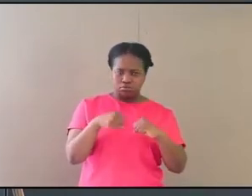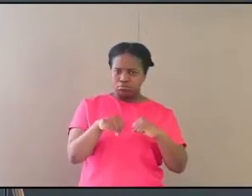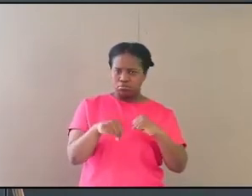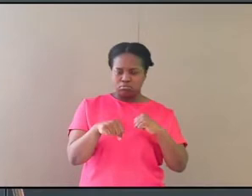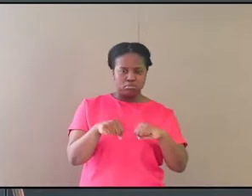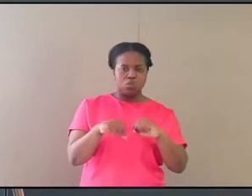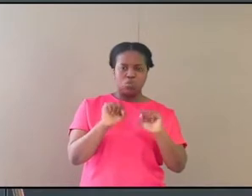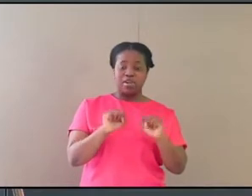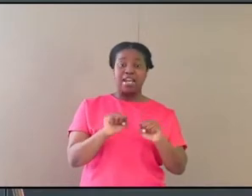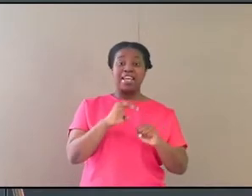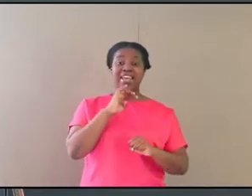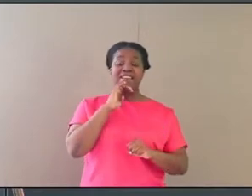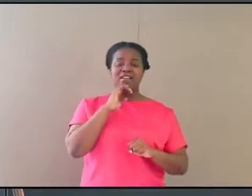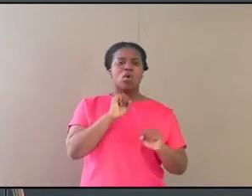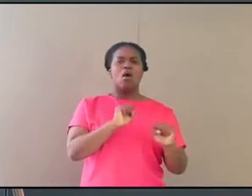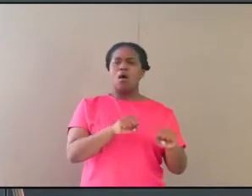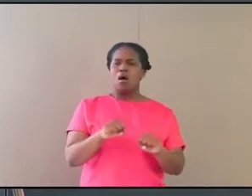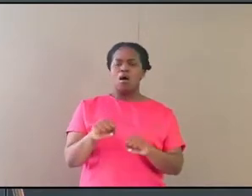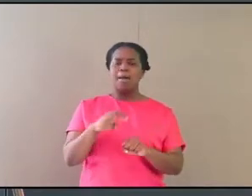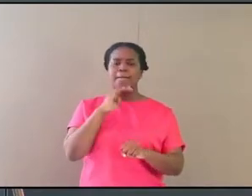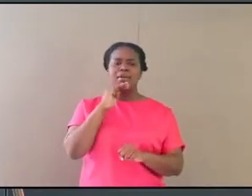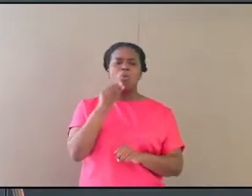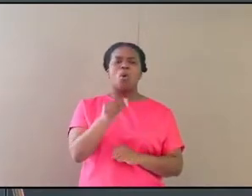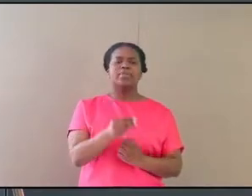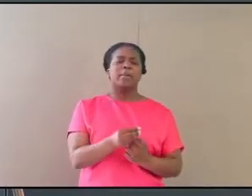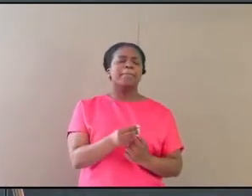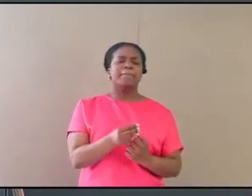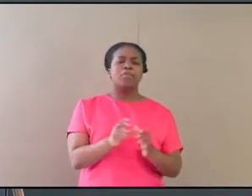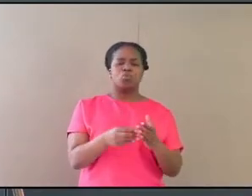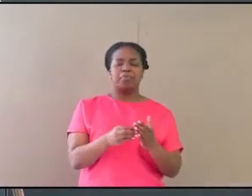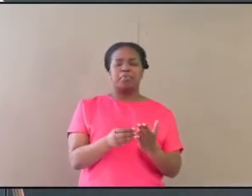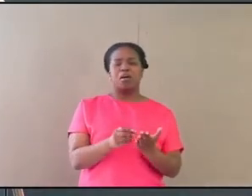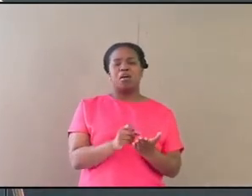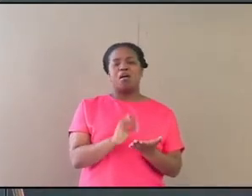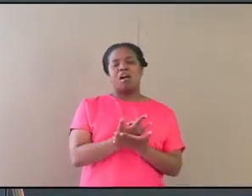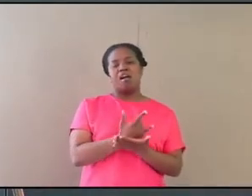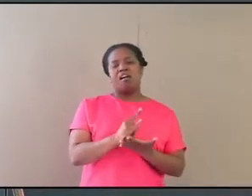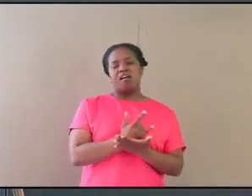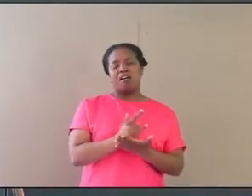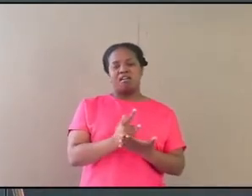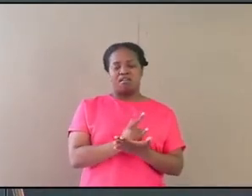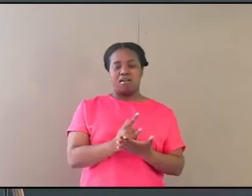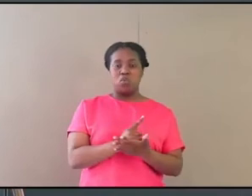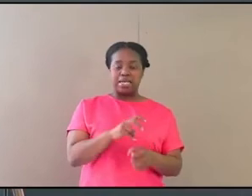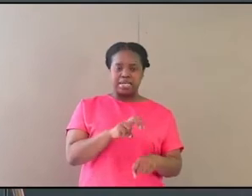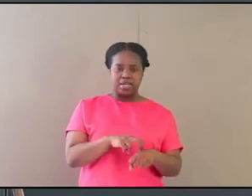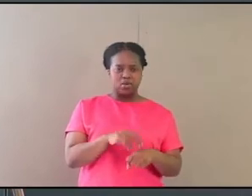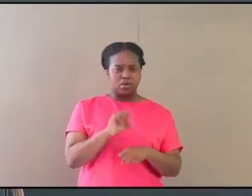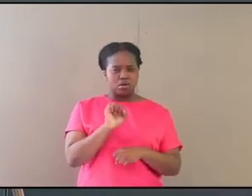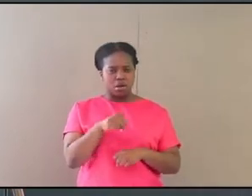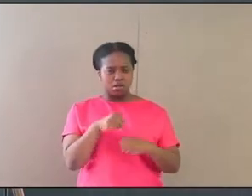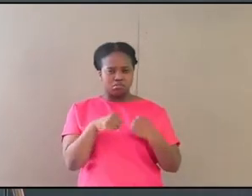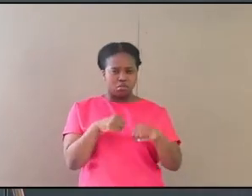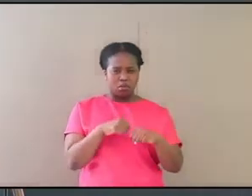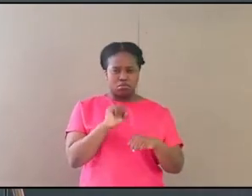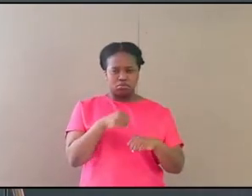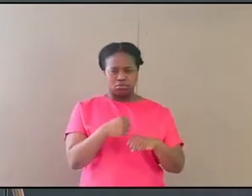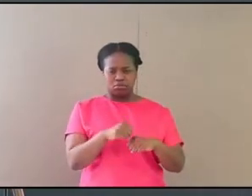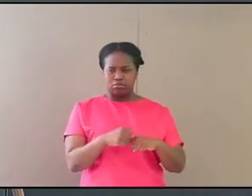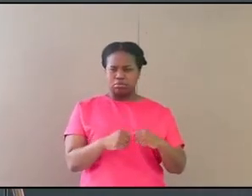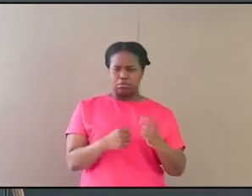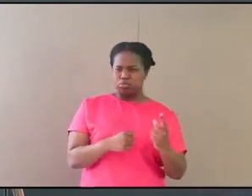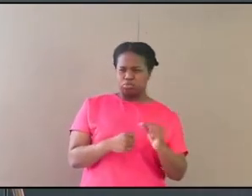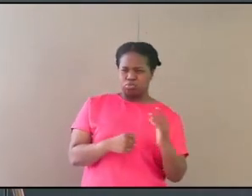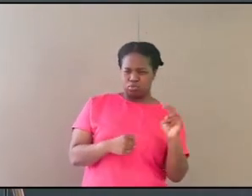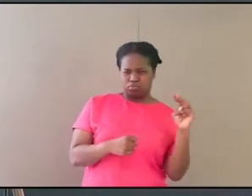having a chat. It's like we're having a WhatsApp group if we don't disagree on particular things. And in